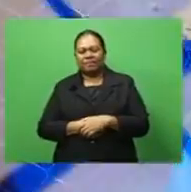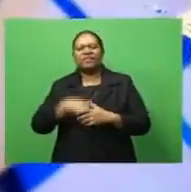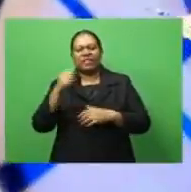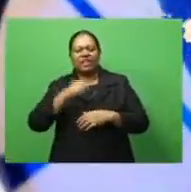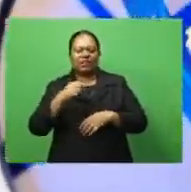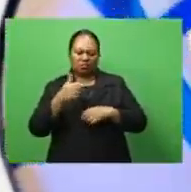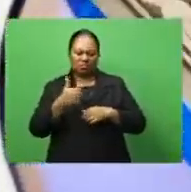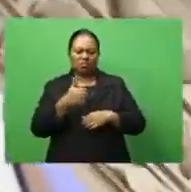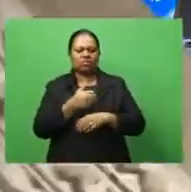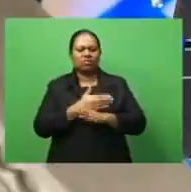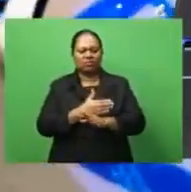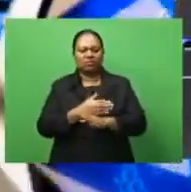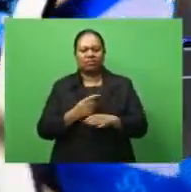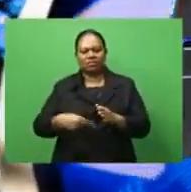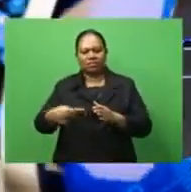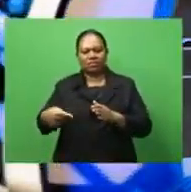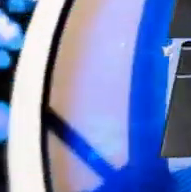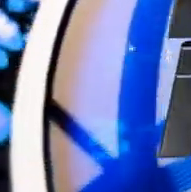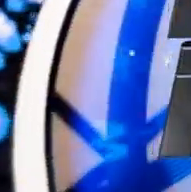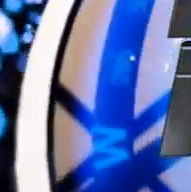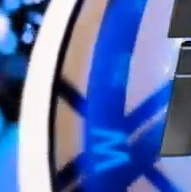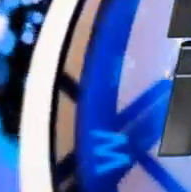security.